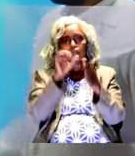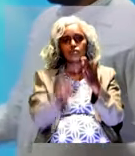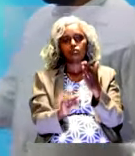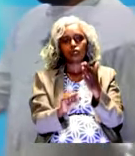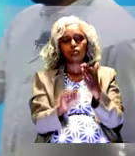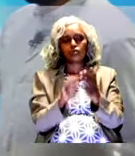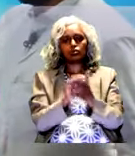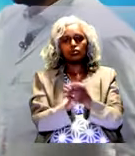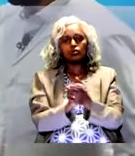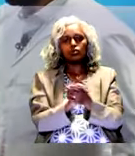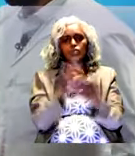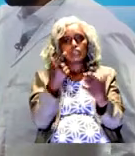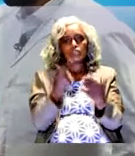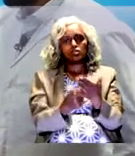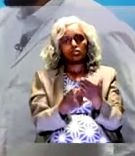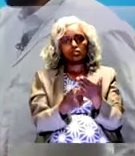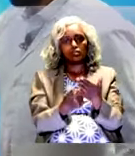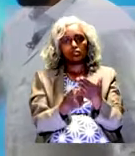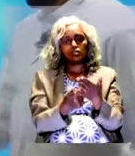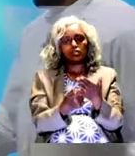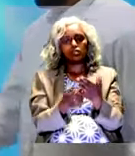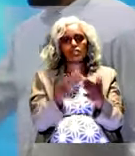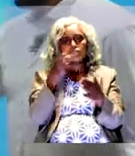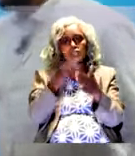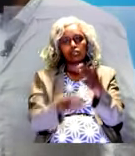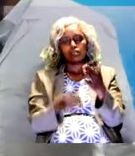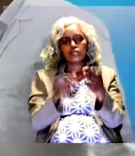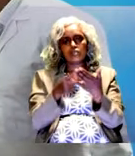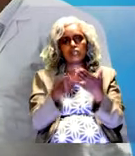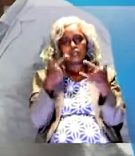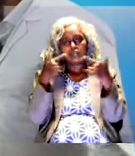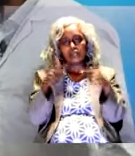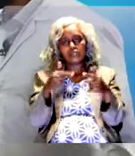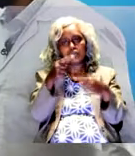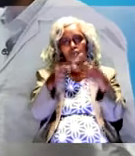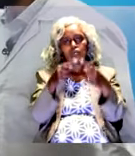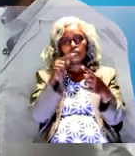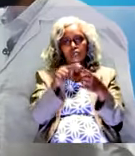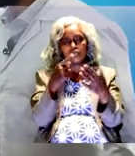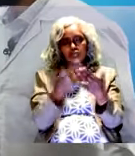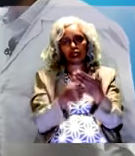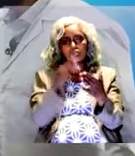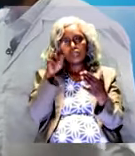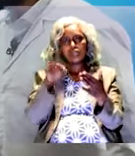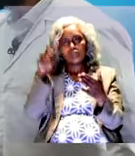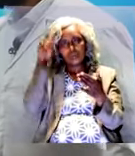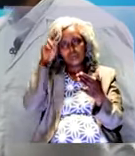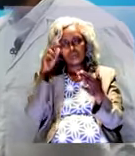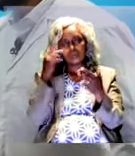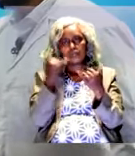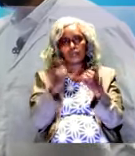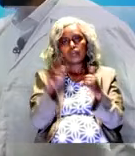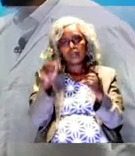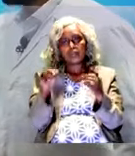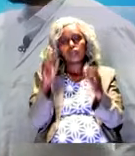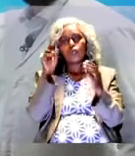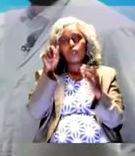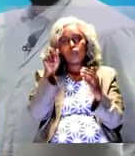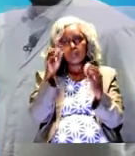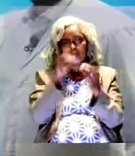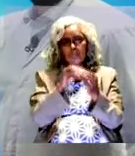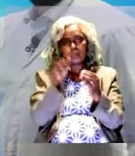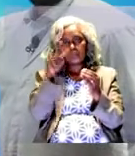So this result will be this, the limit n goes to, this becomes n squared over n, is this 1